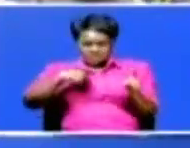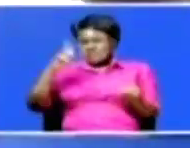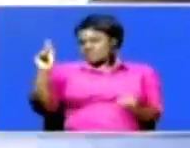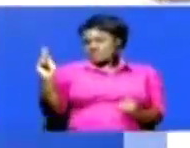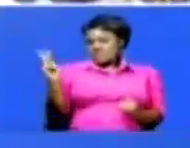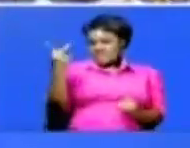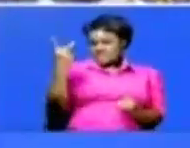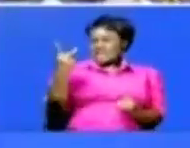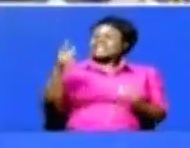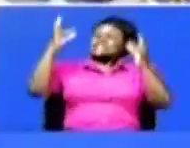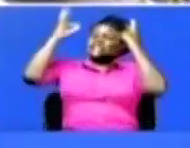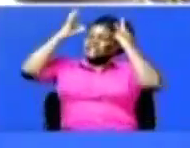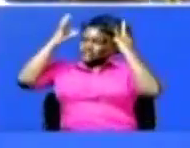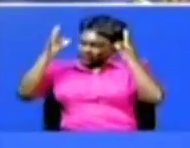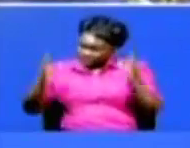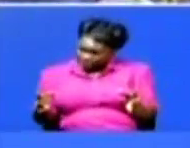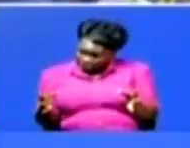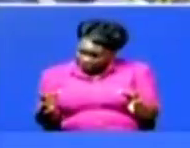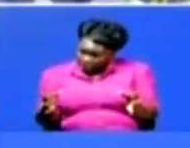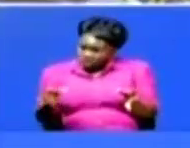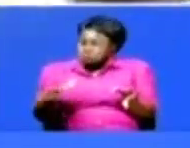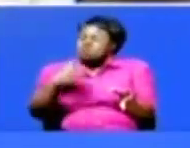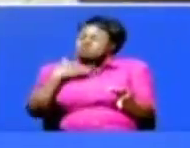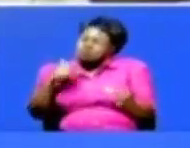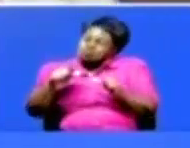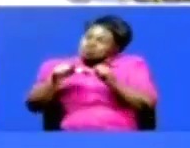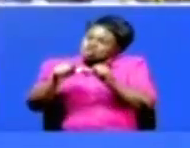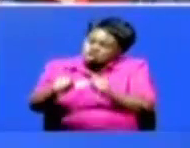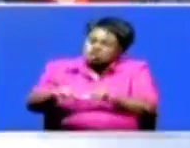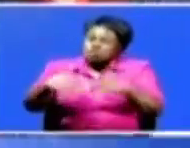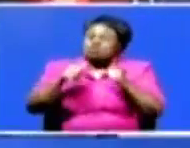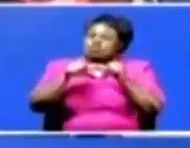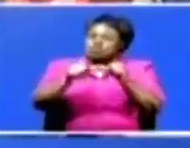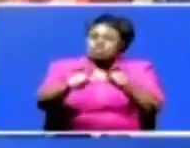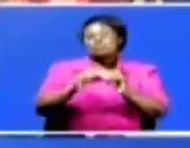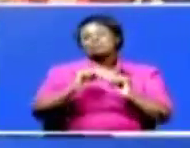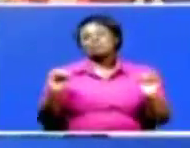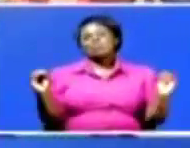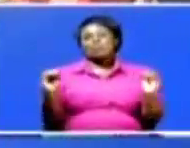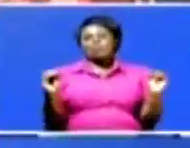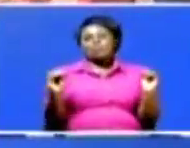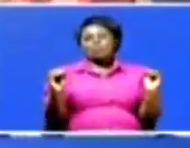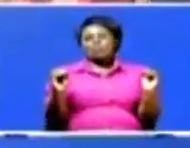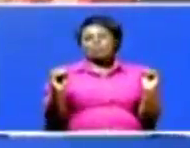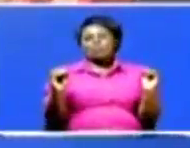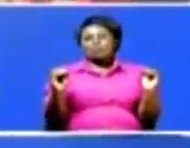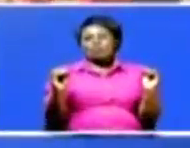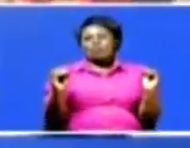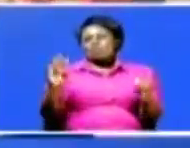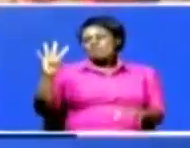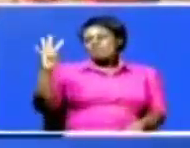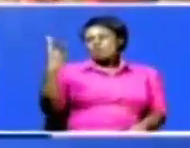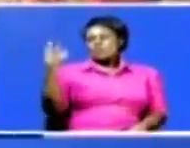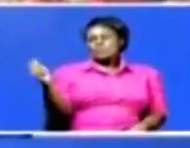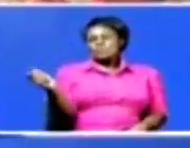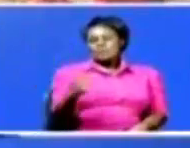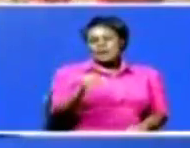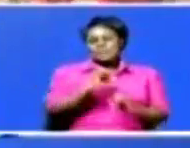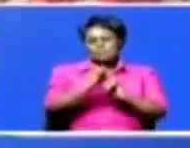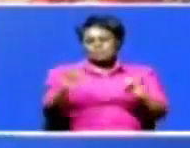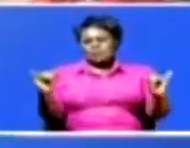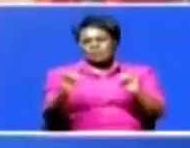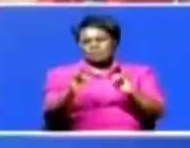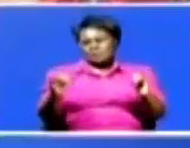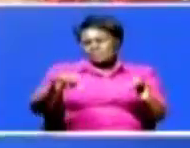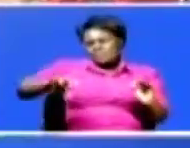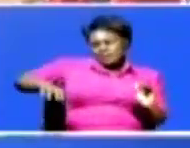Sisi wa Kenya ndo tutasema kama utaendelea ama hutaendelea. This was the fourth monthly cleanup